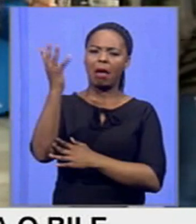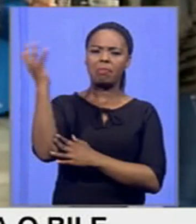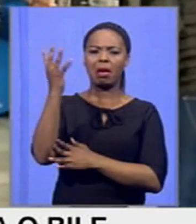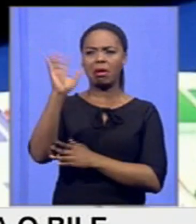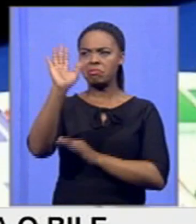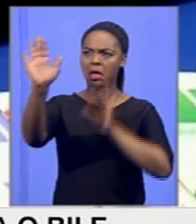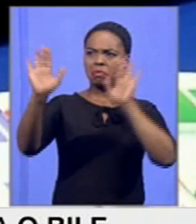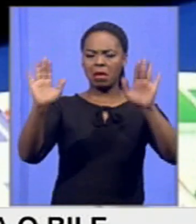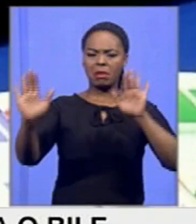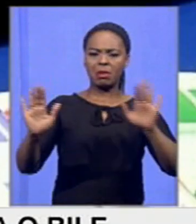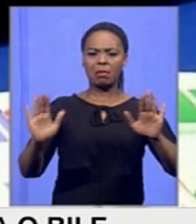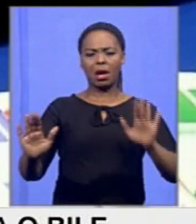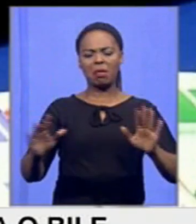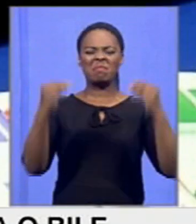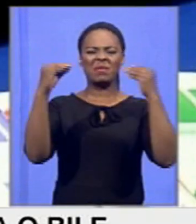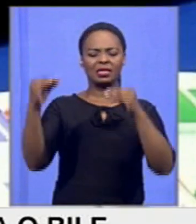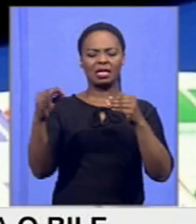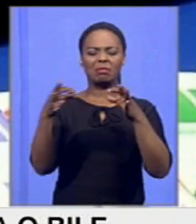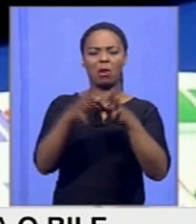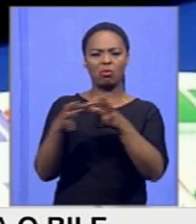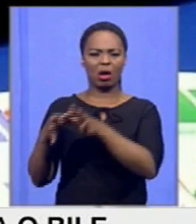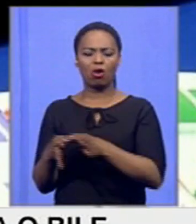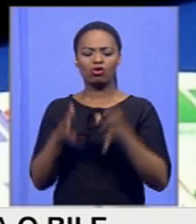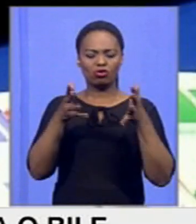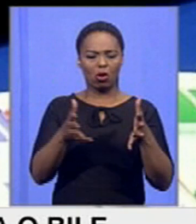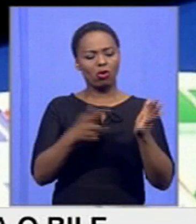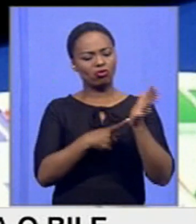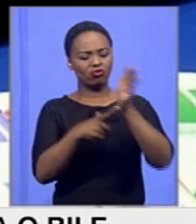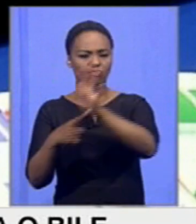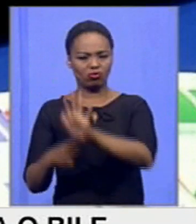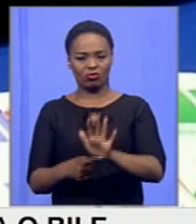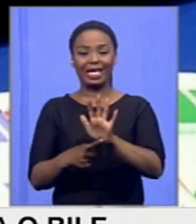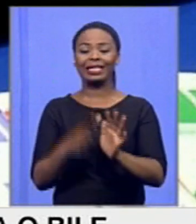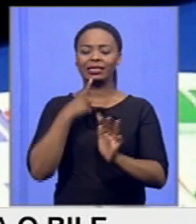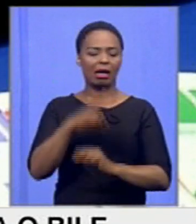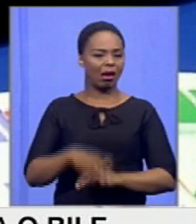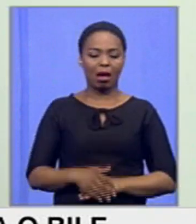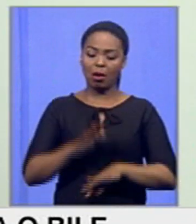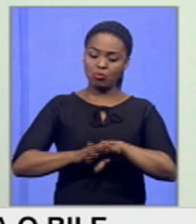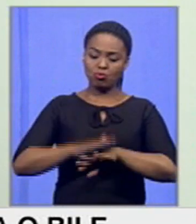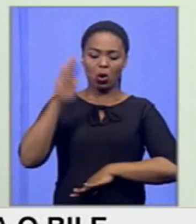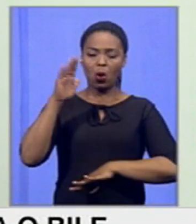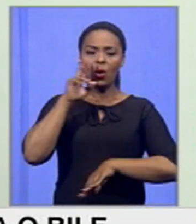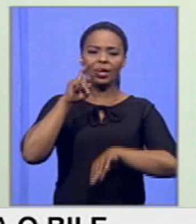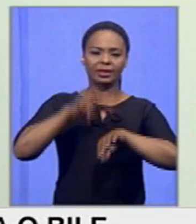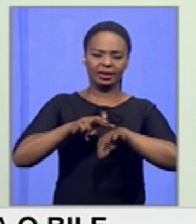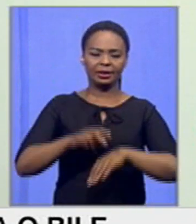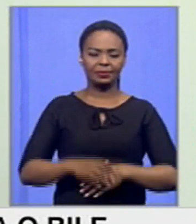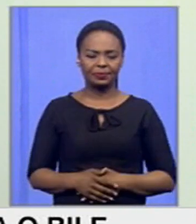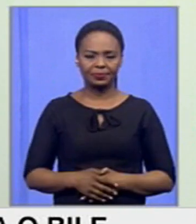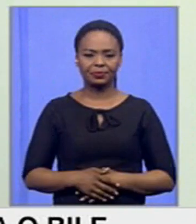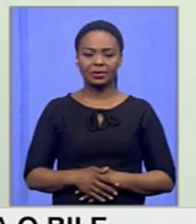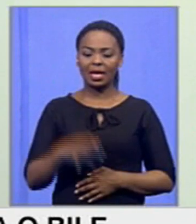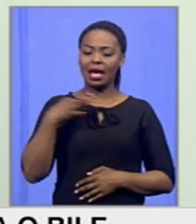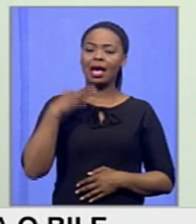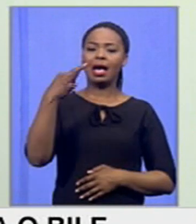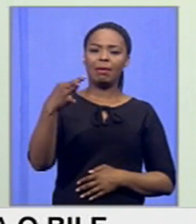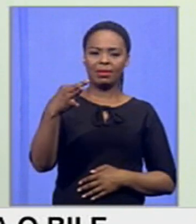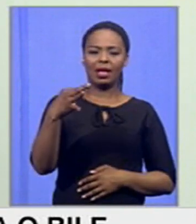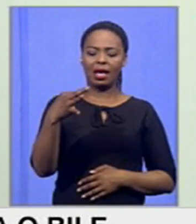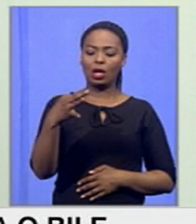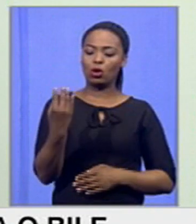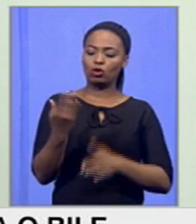ba re ba hloka ho bulelwa menyetla e fetang moo. We offer jobs for the youth. Secondly,